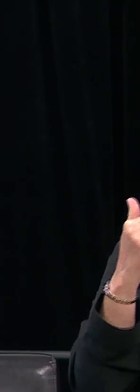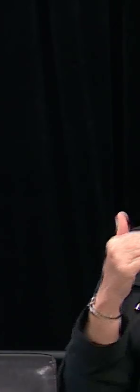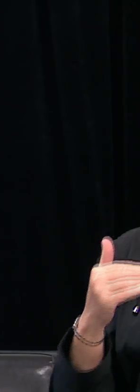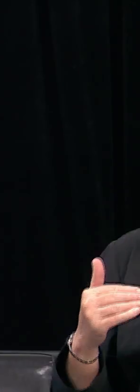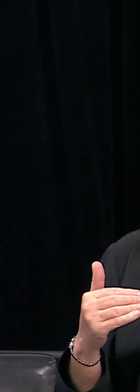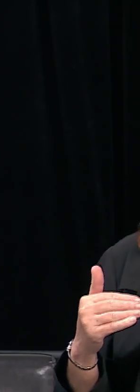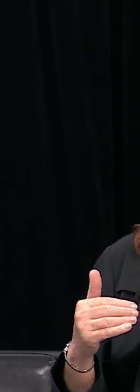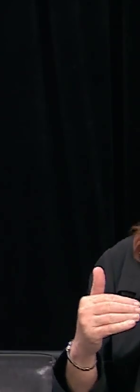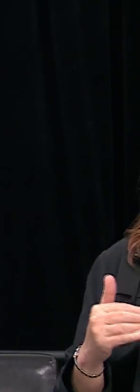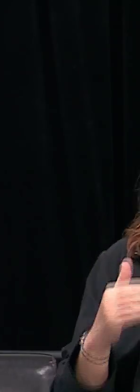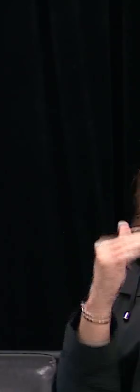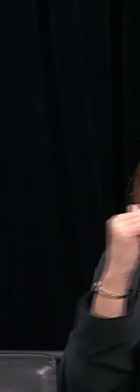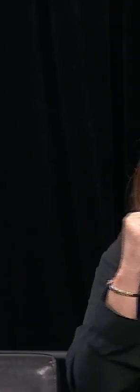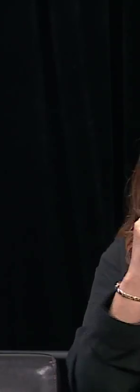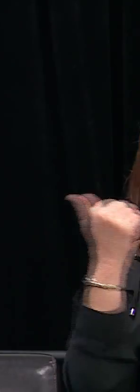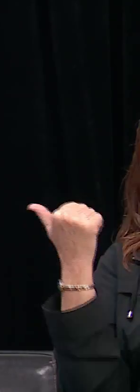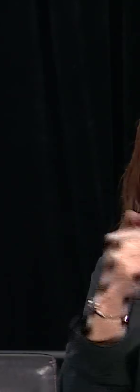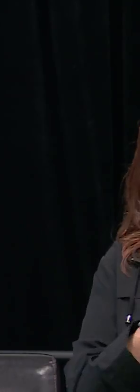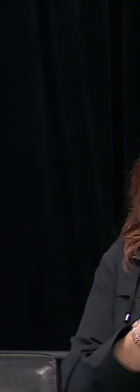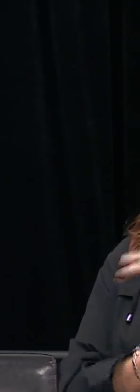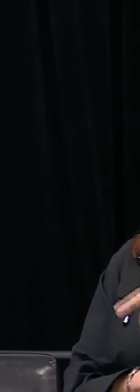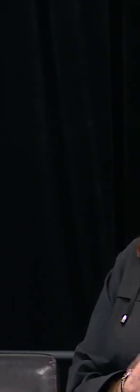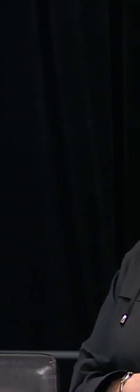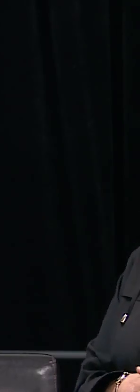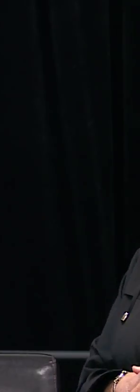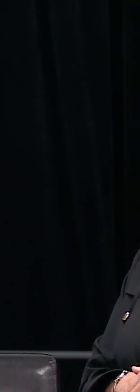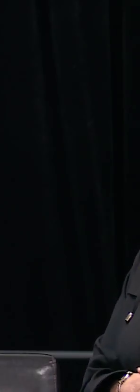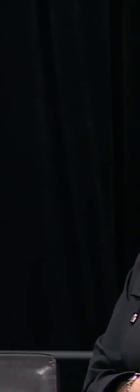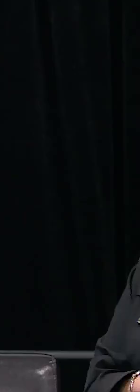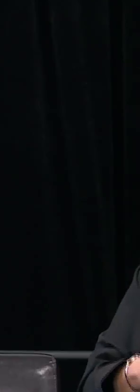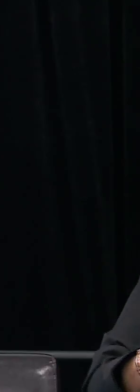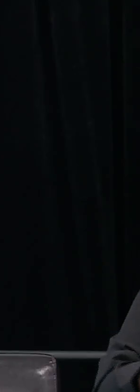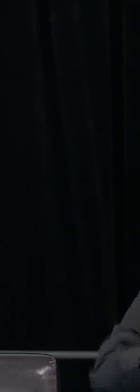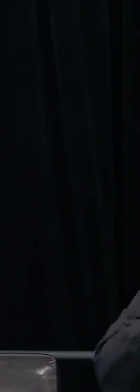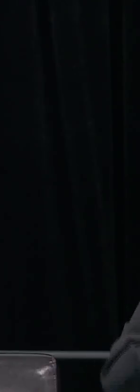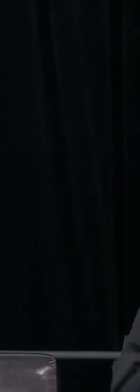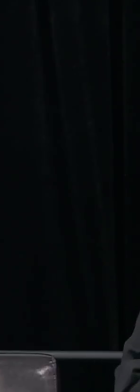channel of equality. So that's why we created Ava.